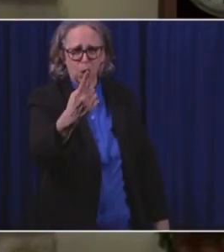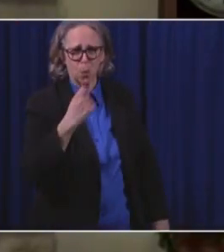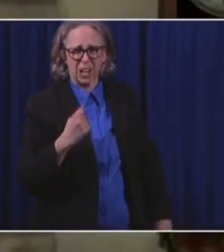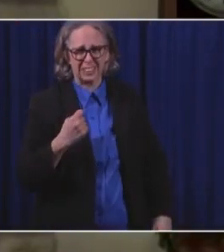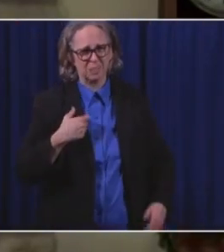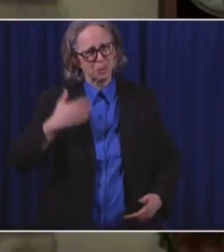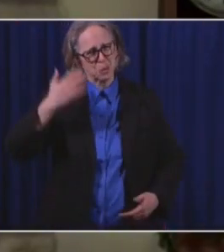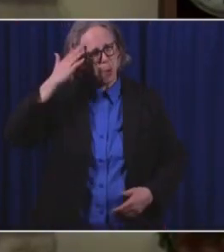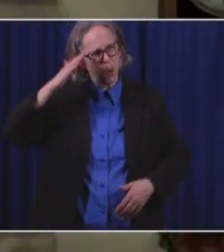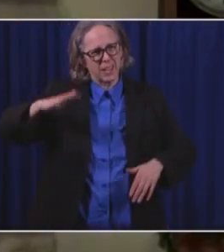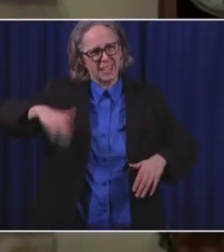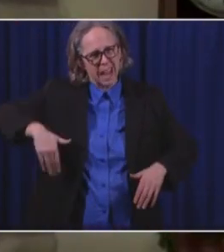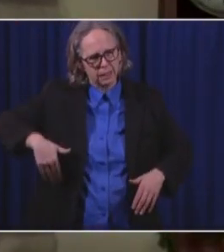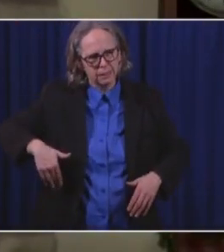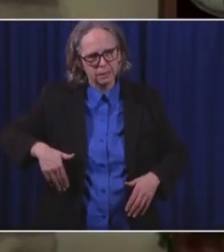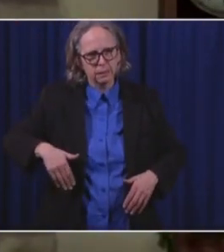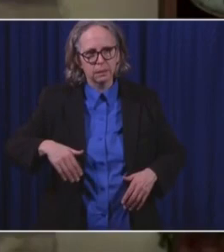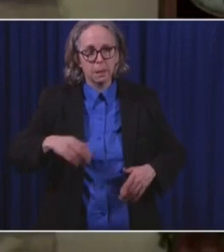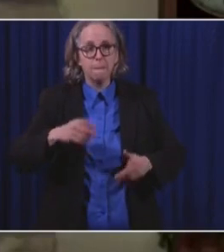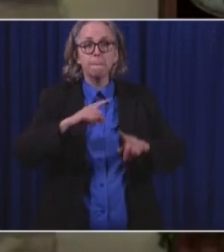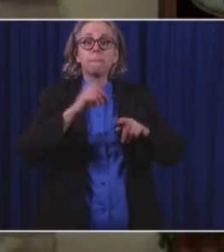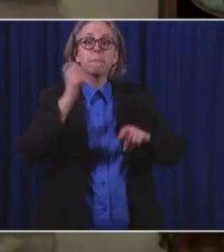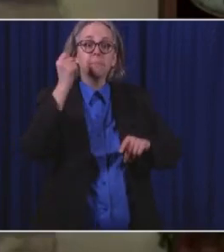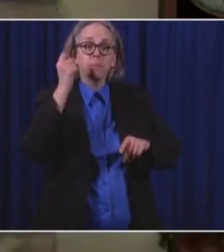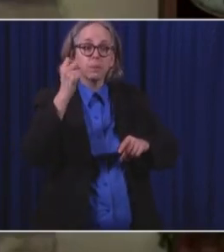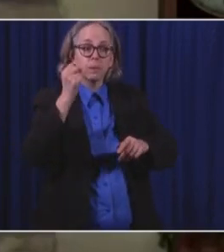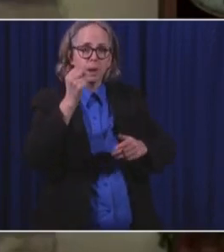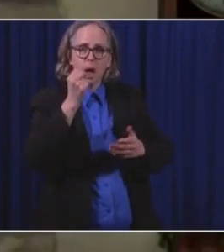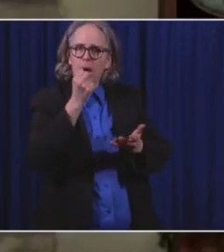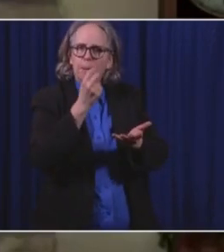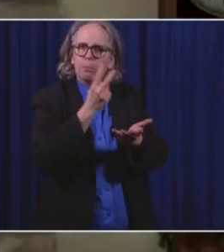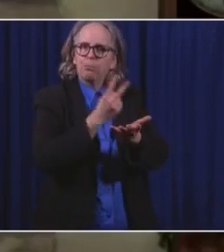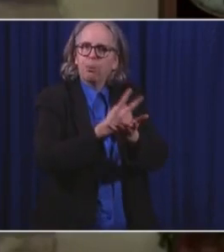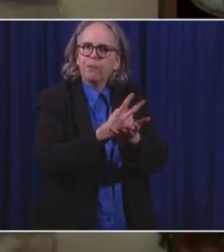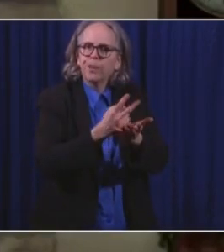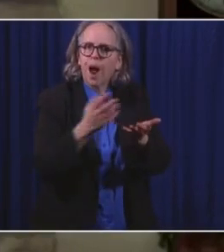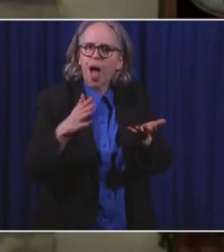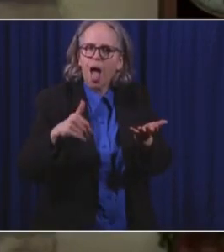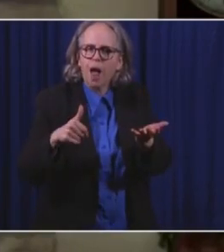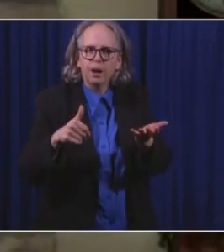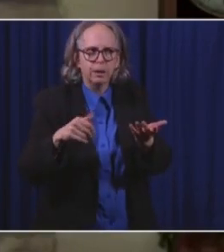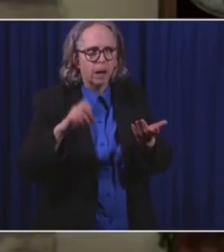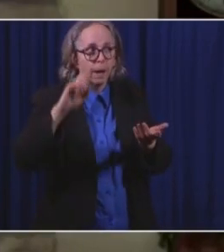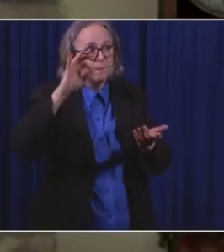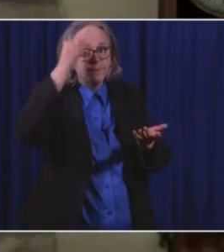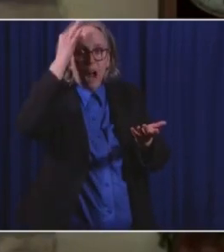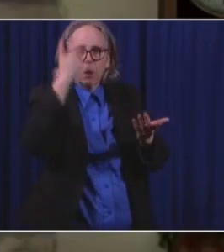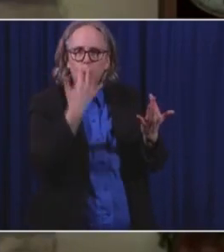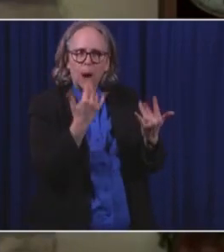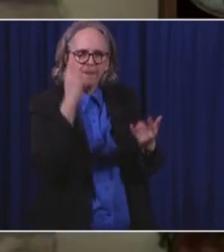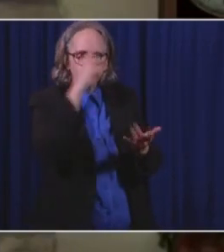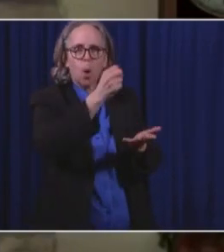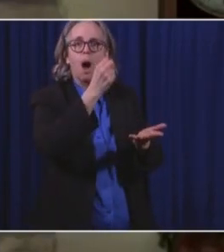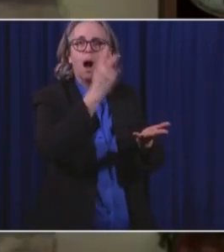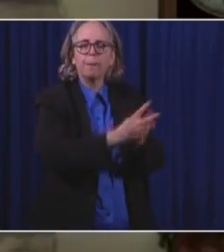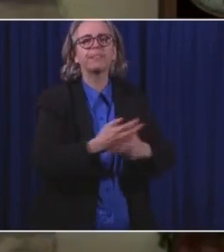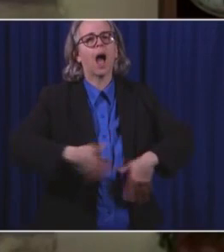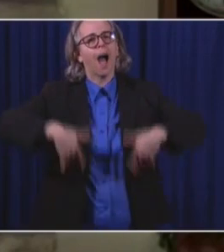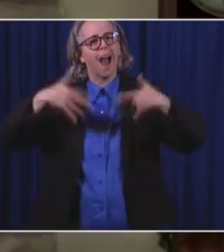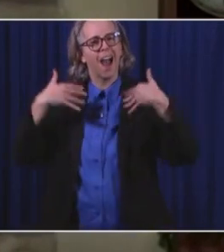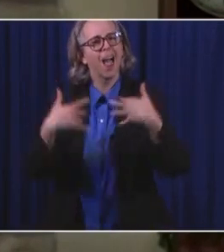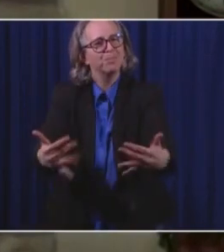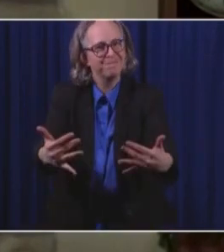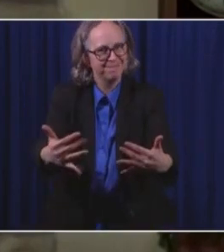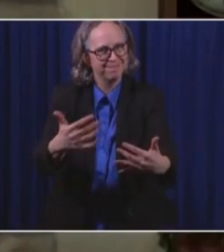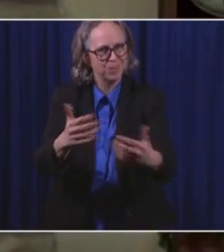approval. We have to wait for the federal government to put that green flag out there. Once that green flag is down, we're